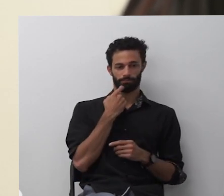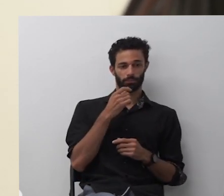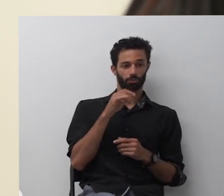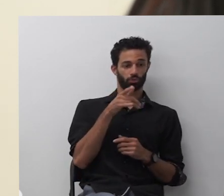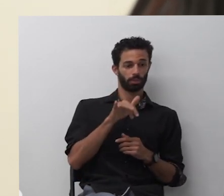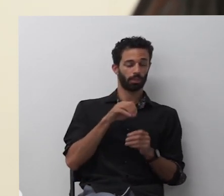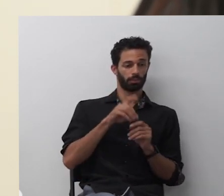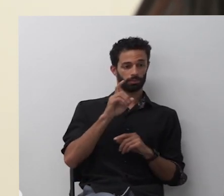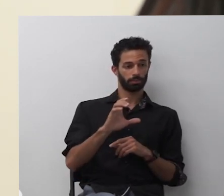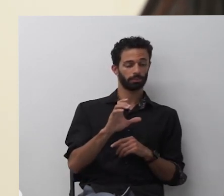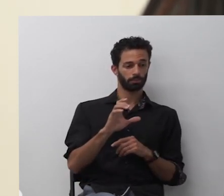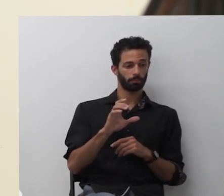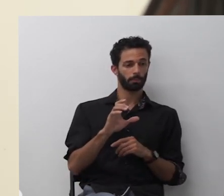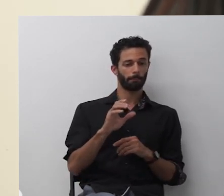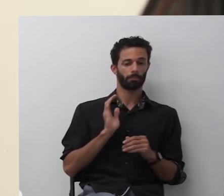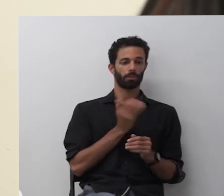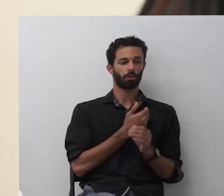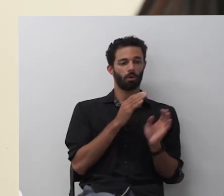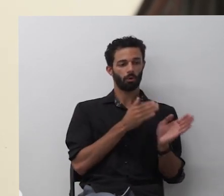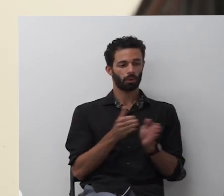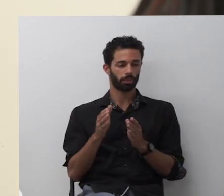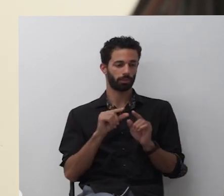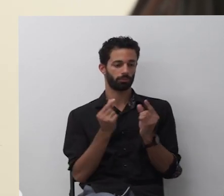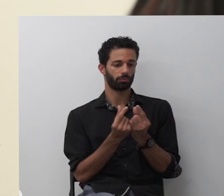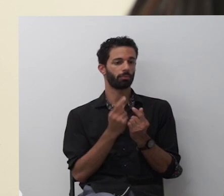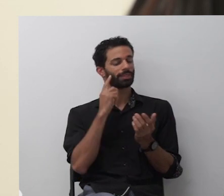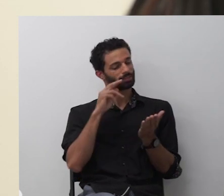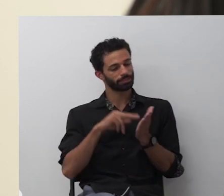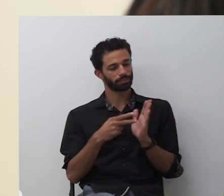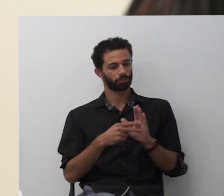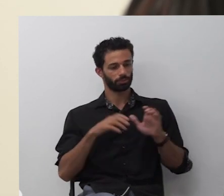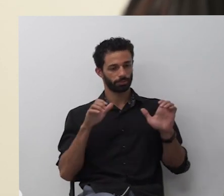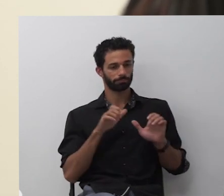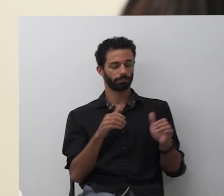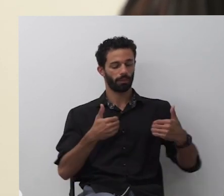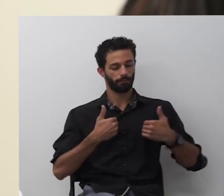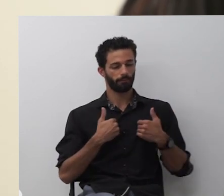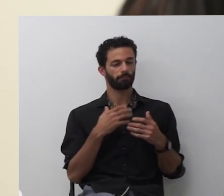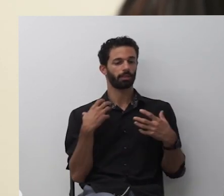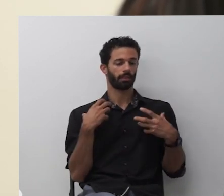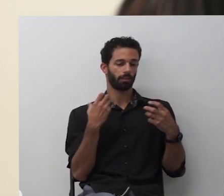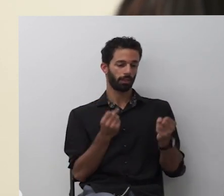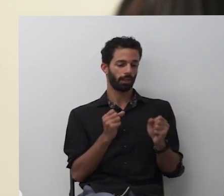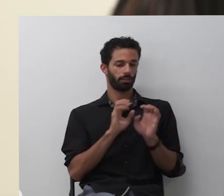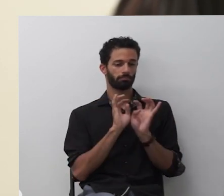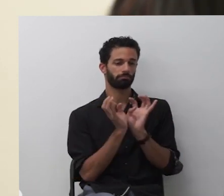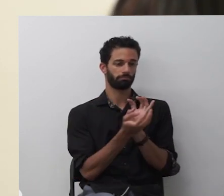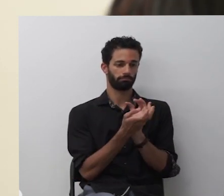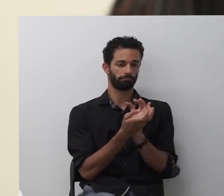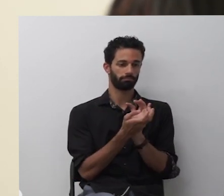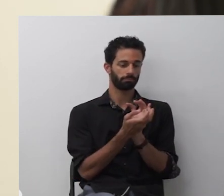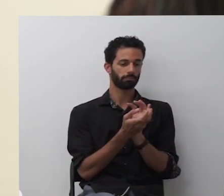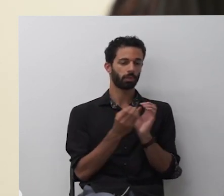DC, one thing that our organizing group very intentionally did was to have a healing circle that was